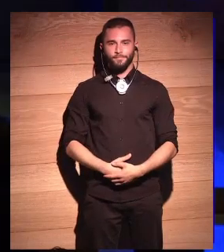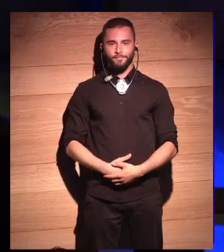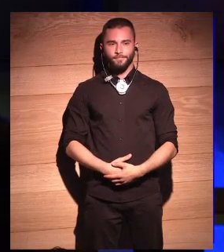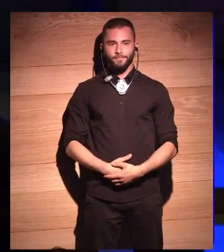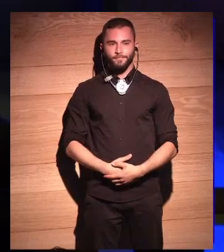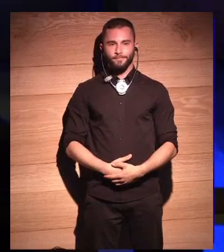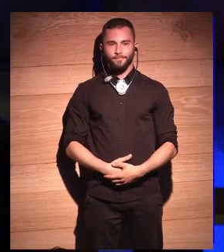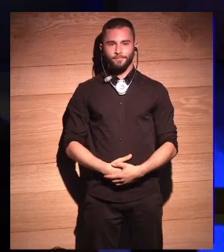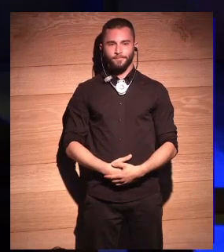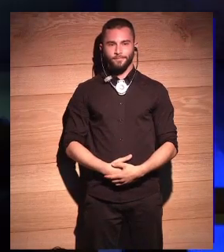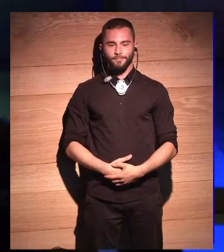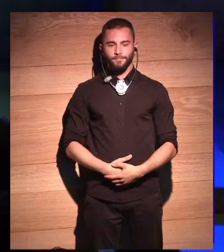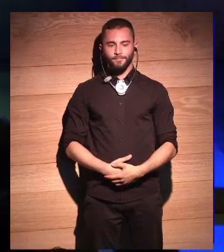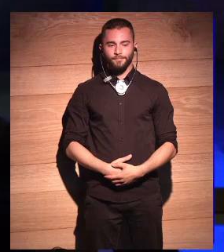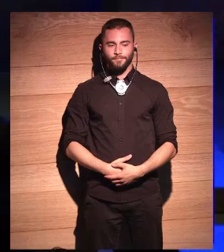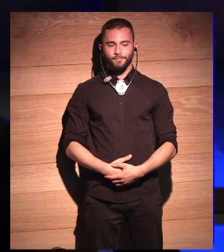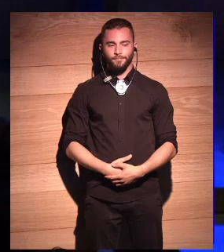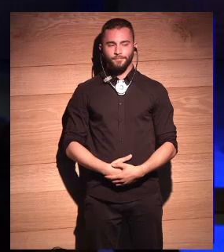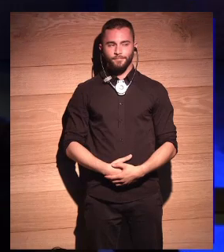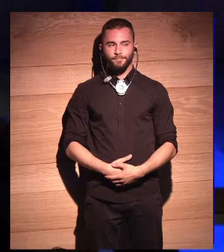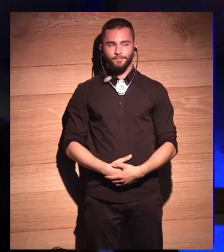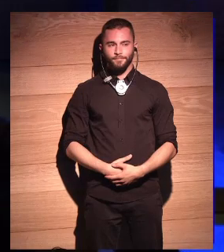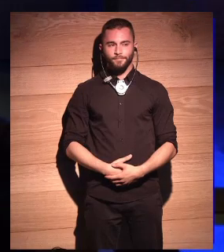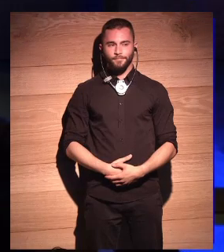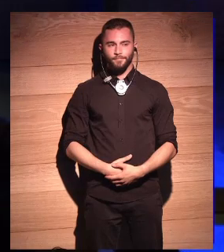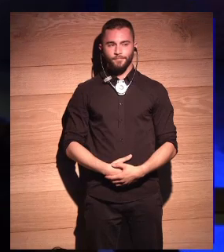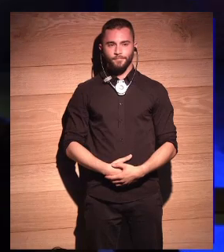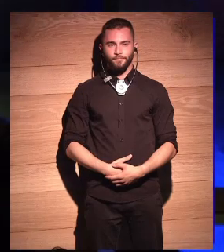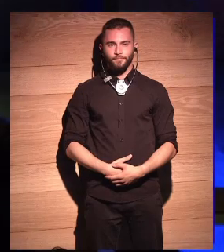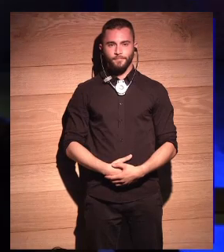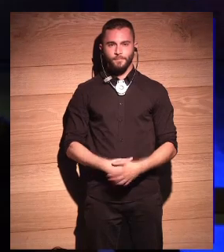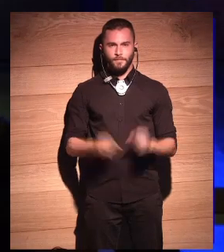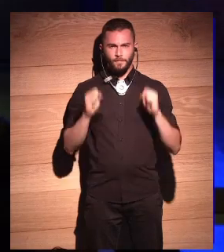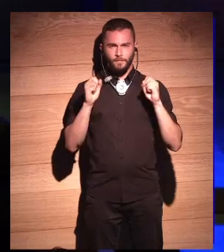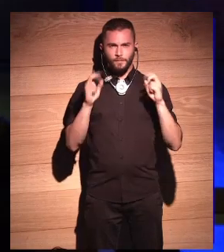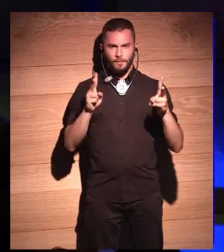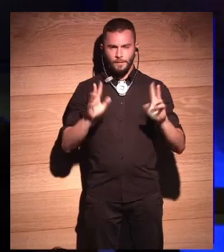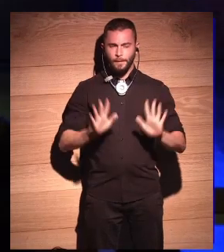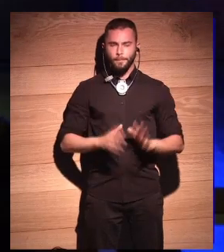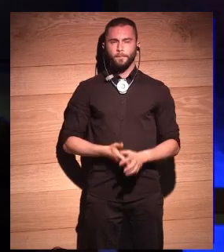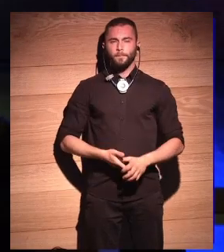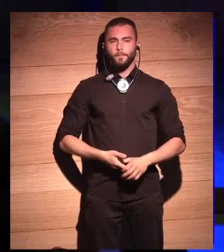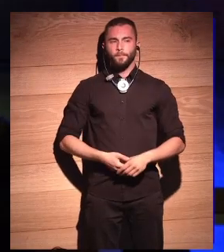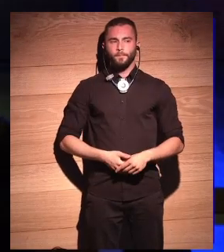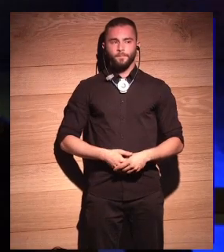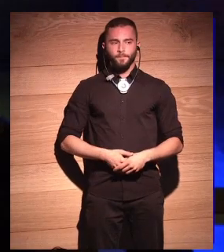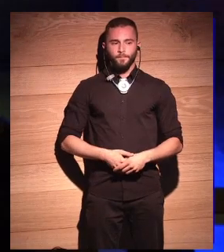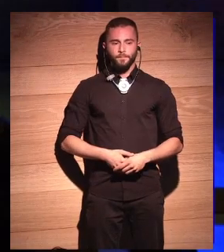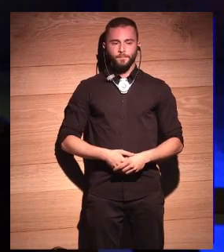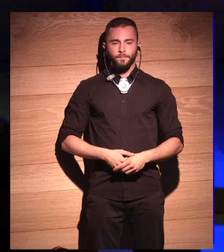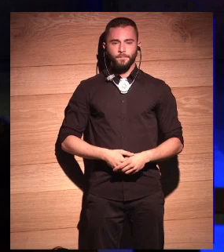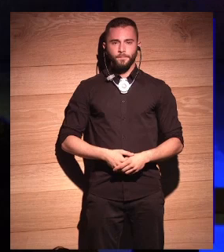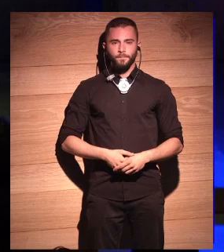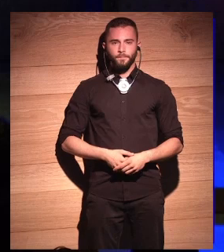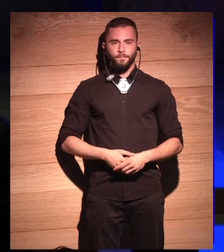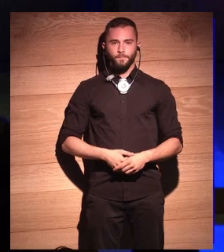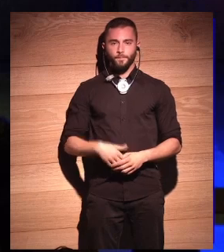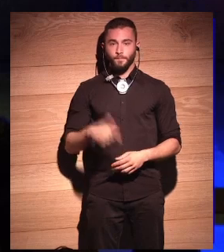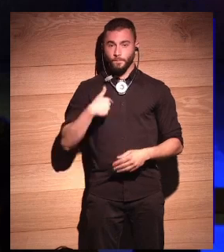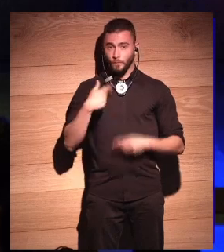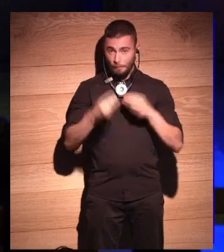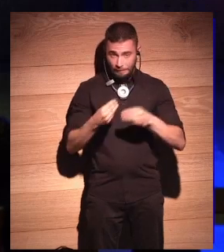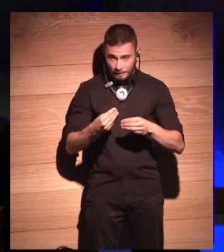Oh, it's going way too fast. Okay, well, we got that message. So what am I doing at the XR